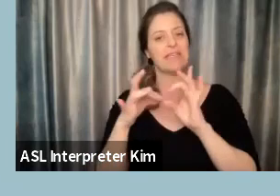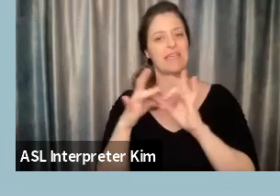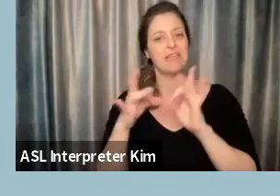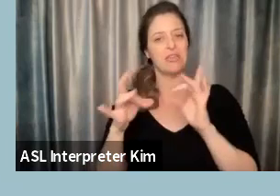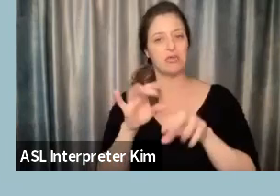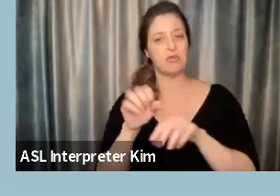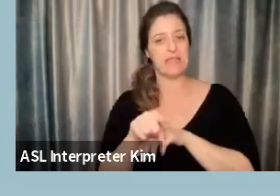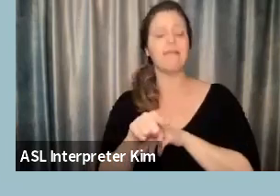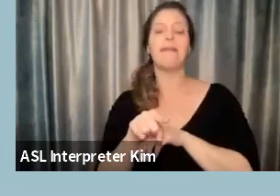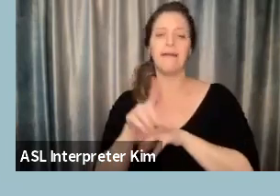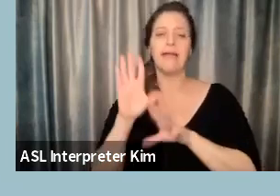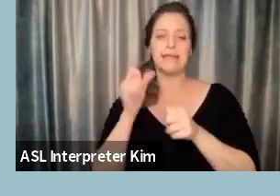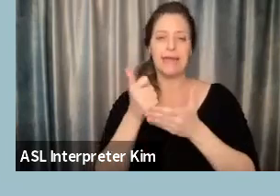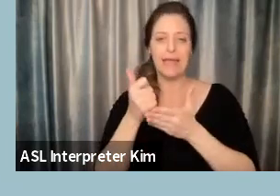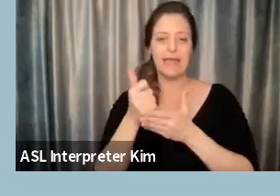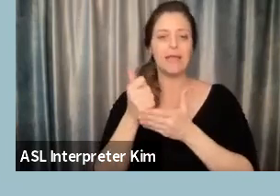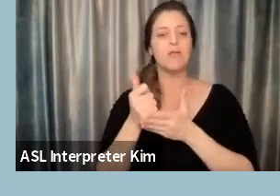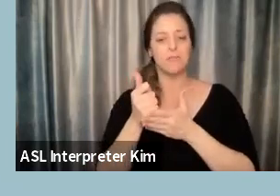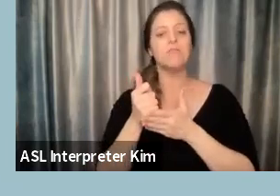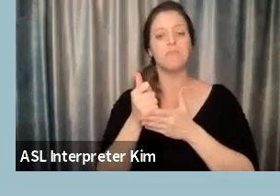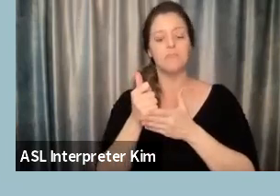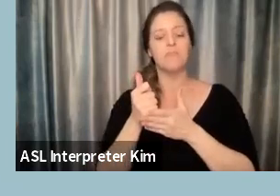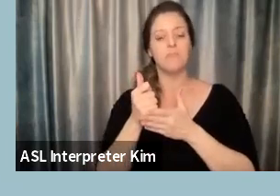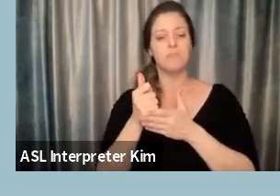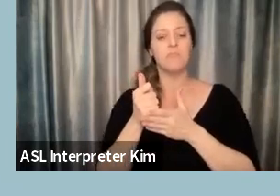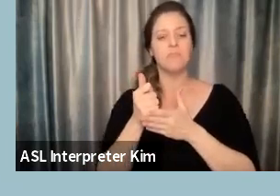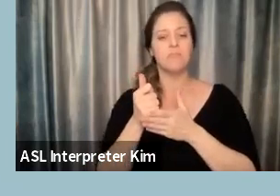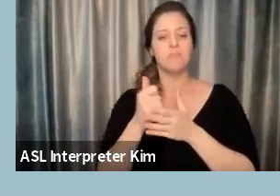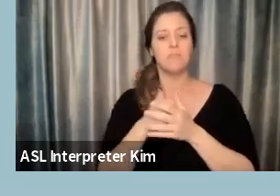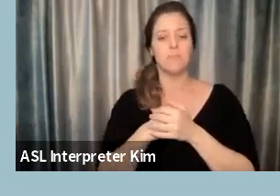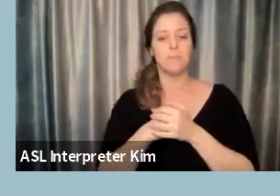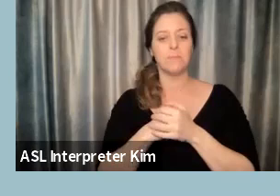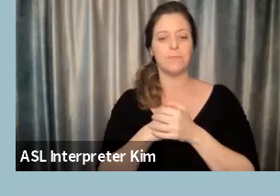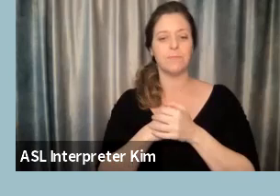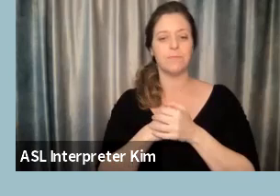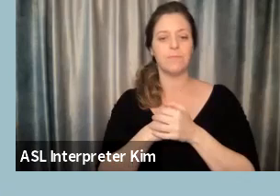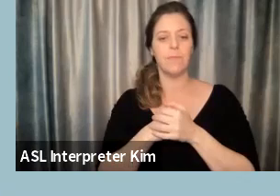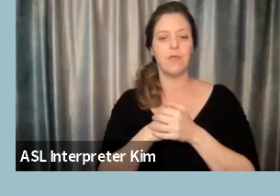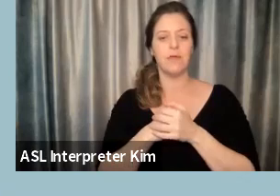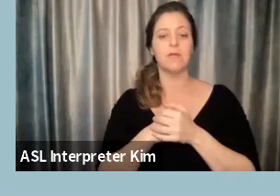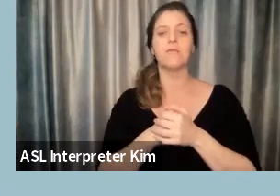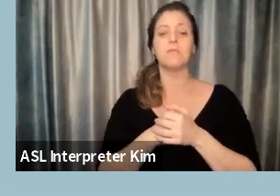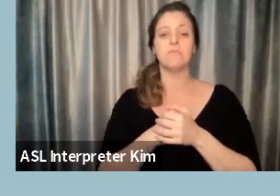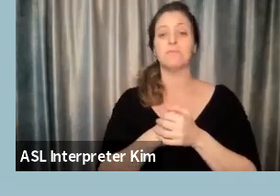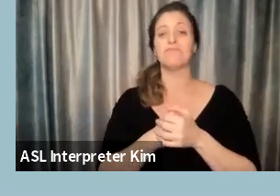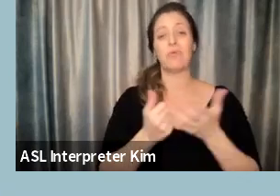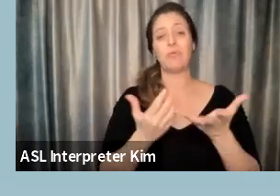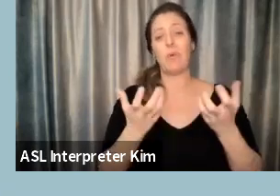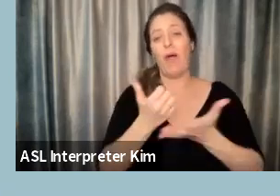well. Provide information and sign this both for intra-district open enrollment. We're here to help as